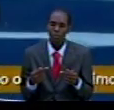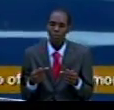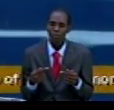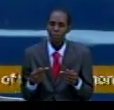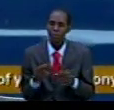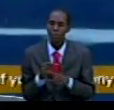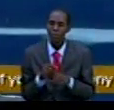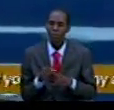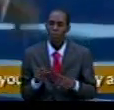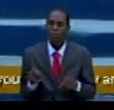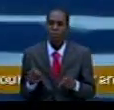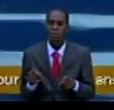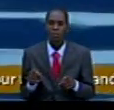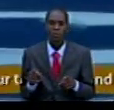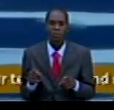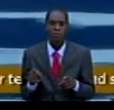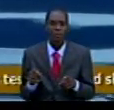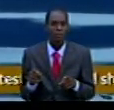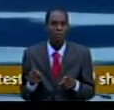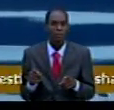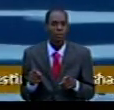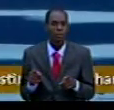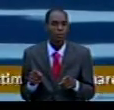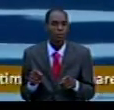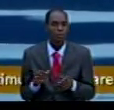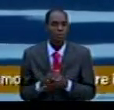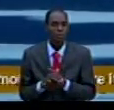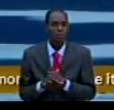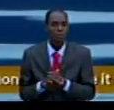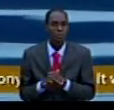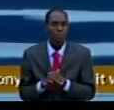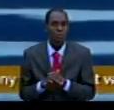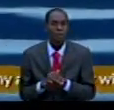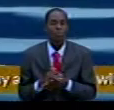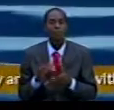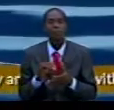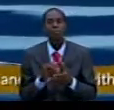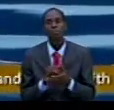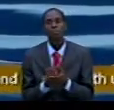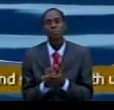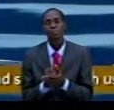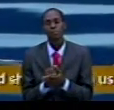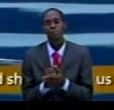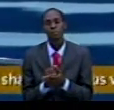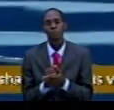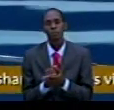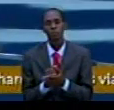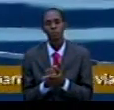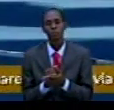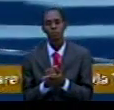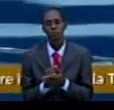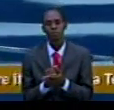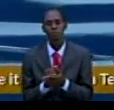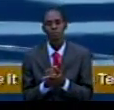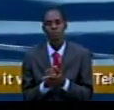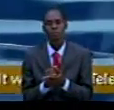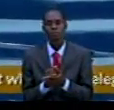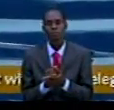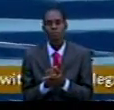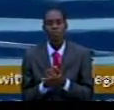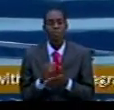I will toss this leg, because this is today, make and thought this, that I come. I say, let this one be last, that I will thought this day, that I want to receive